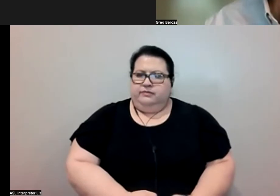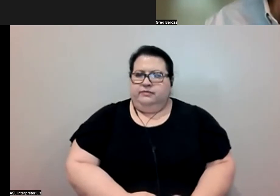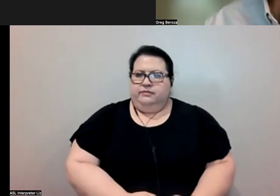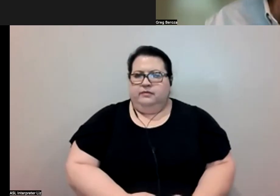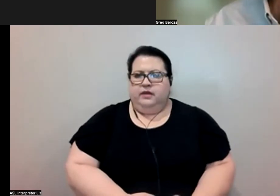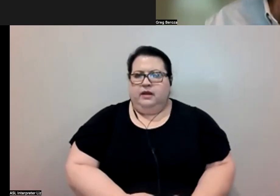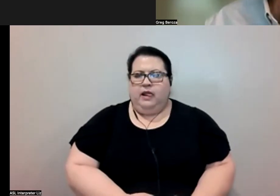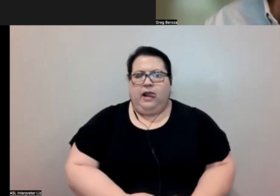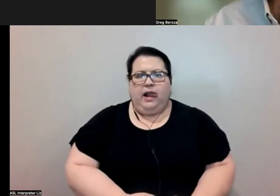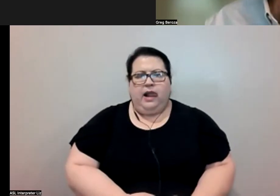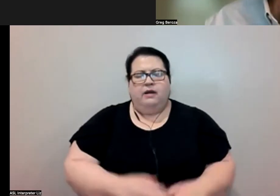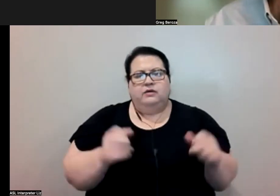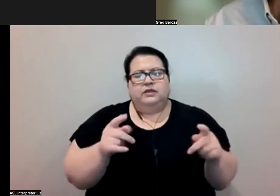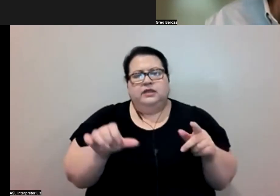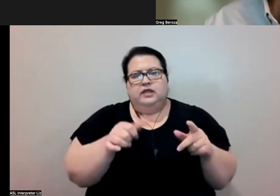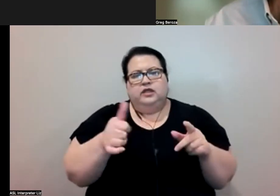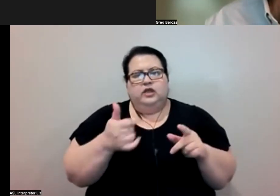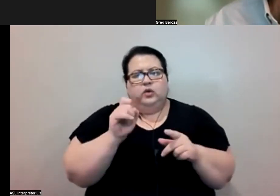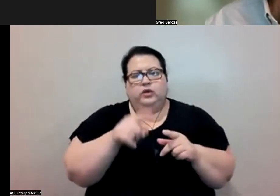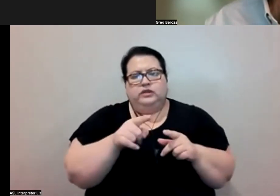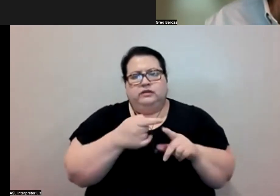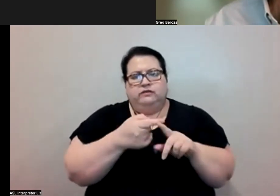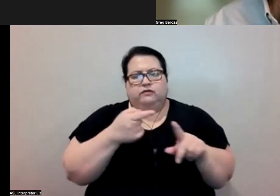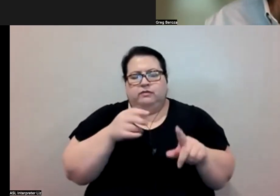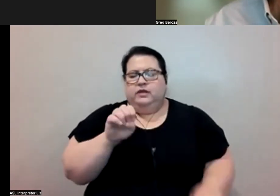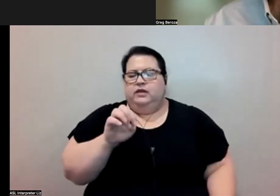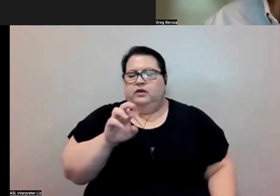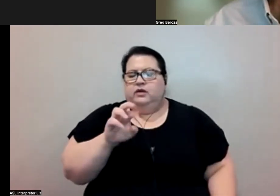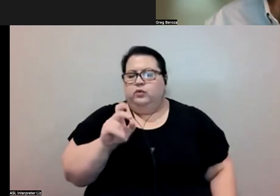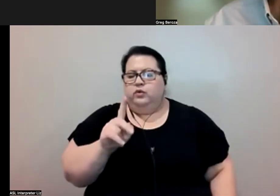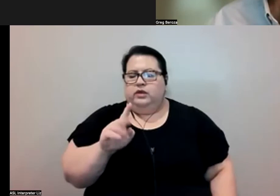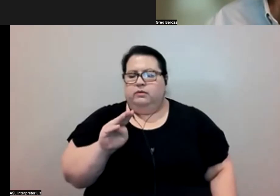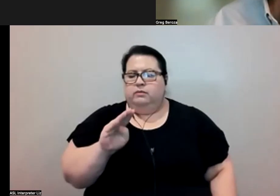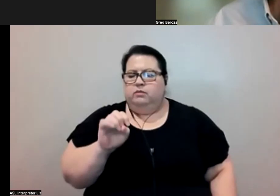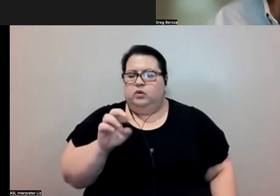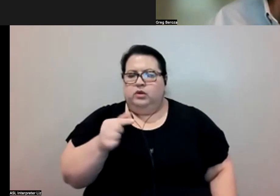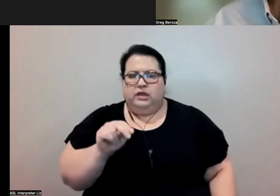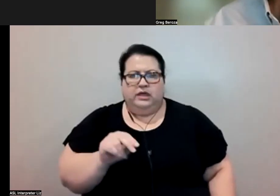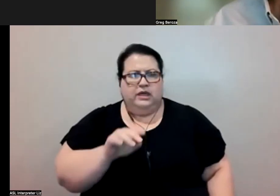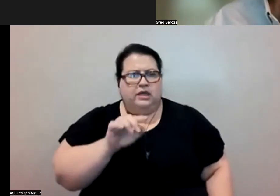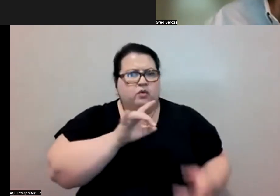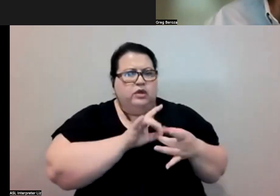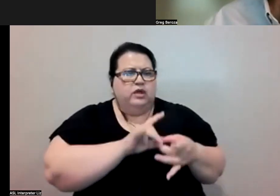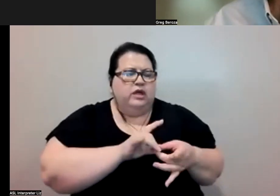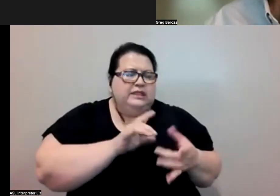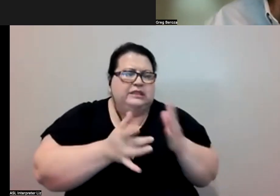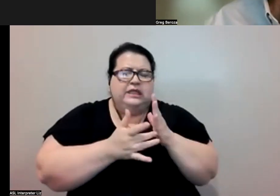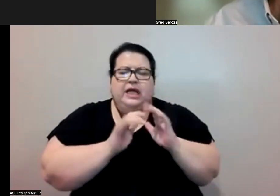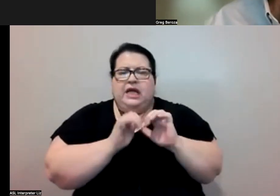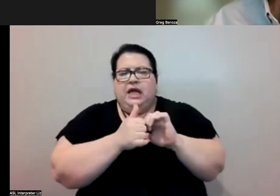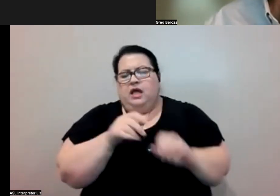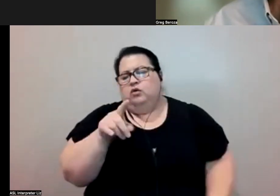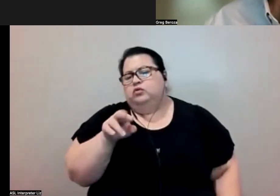All right, so another question from Eric Morgan. Mr. Barroso, regarding technology, how has drone technology